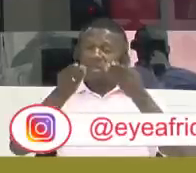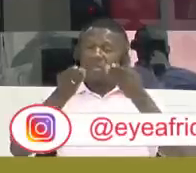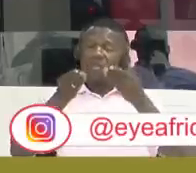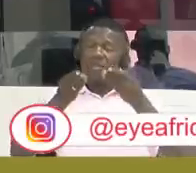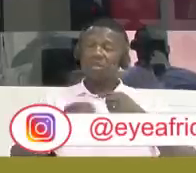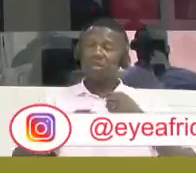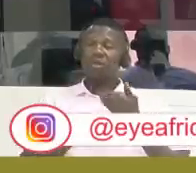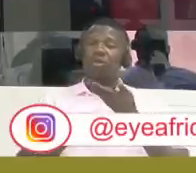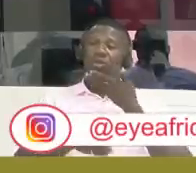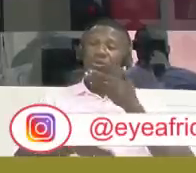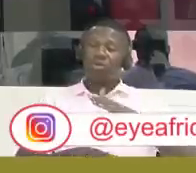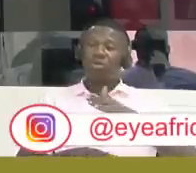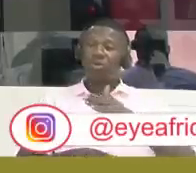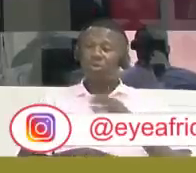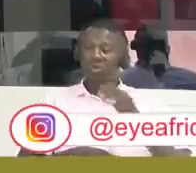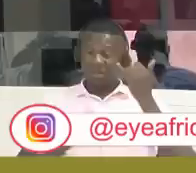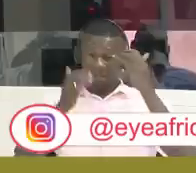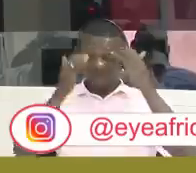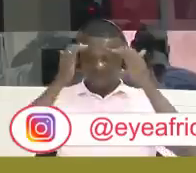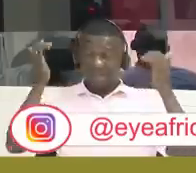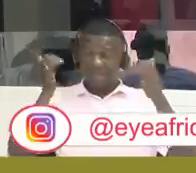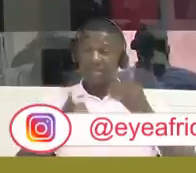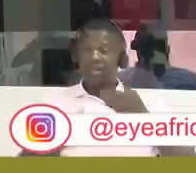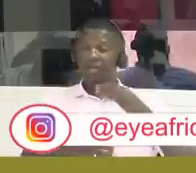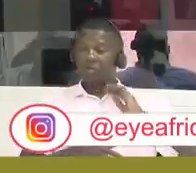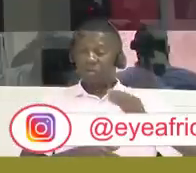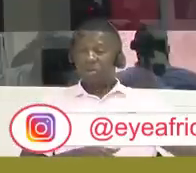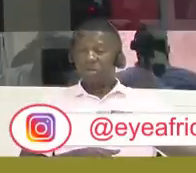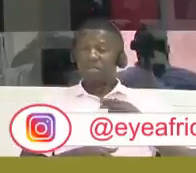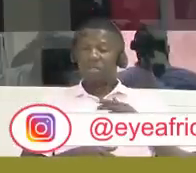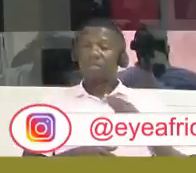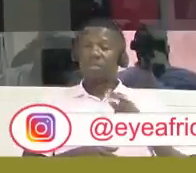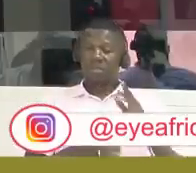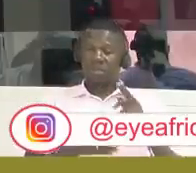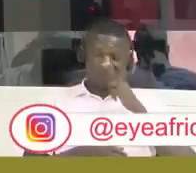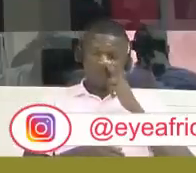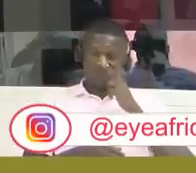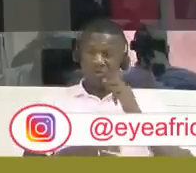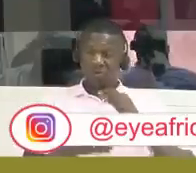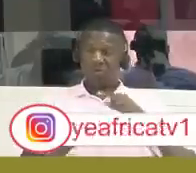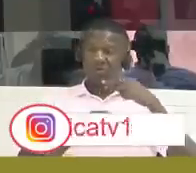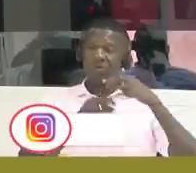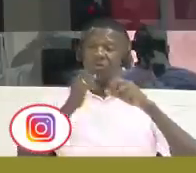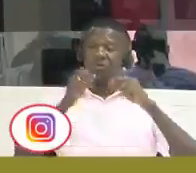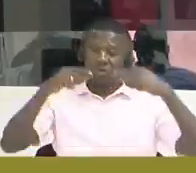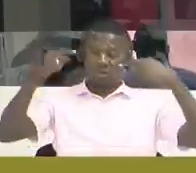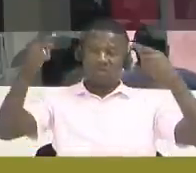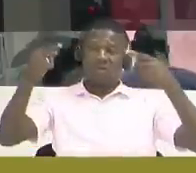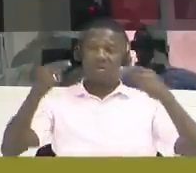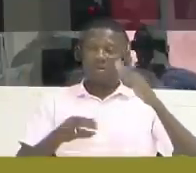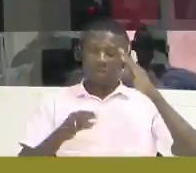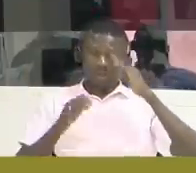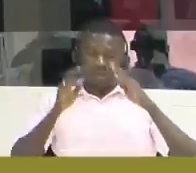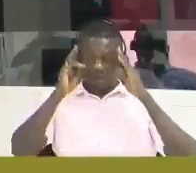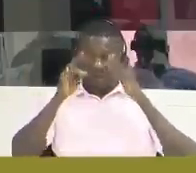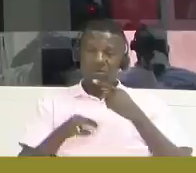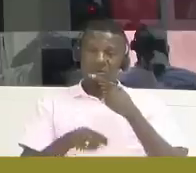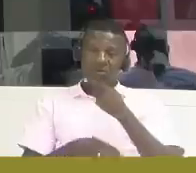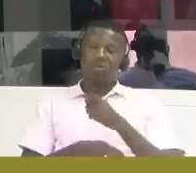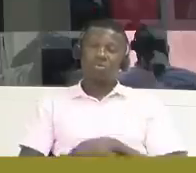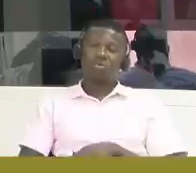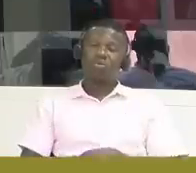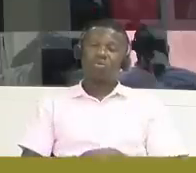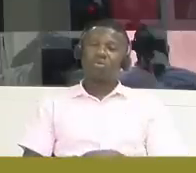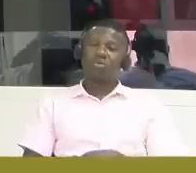intelligent lady that is striving towards excellence. Congratulations to you. Thank you. And you've